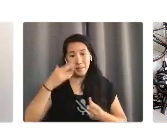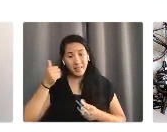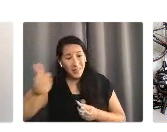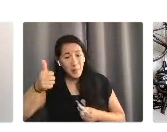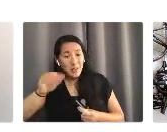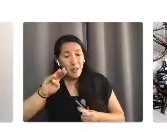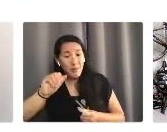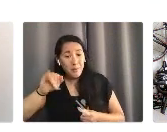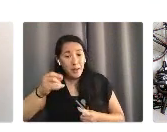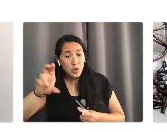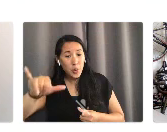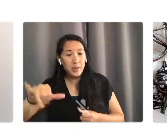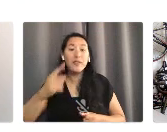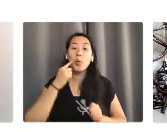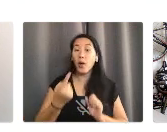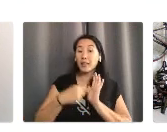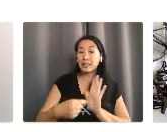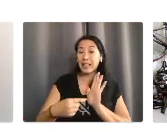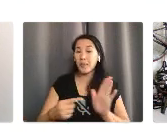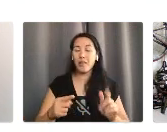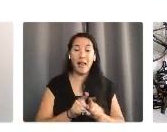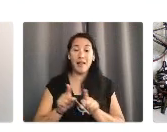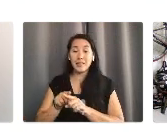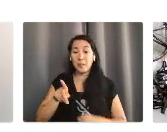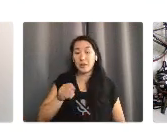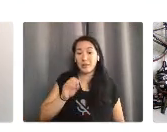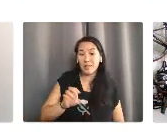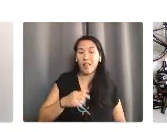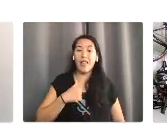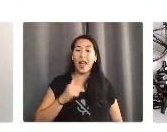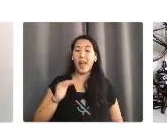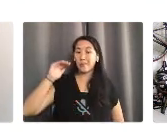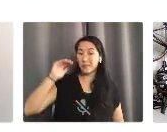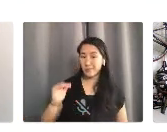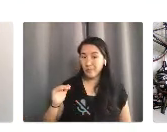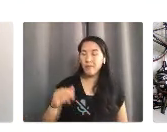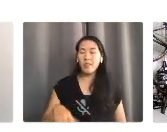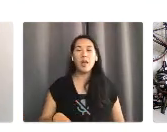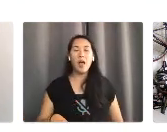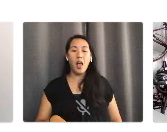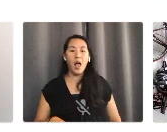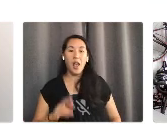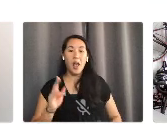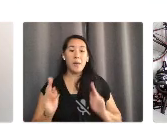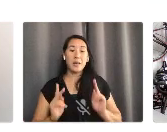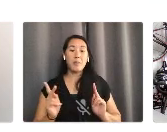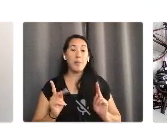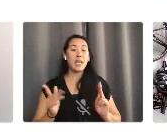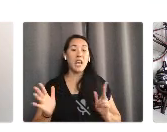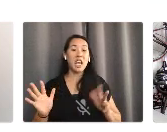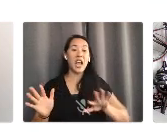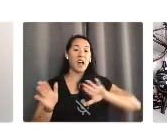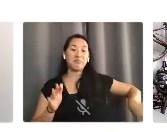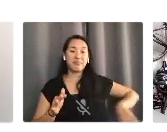An example of that is, quite frankly, as a person of color of smaller stature, I get talked over quite often. And